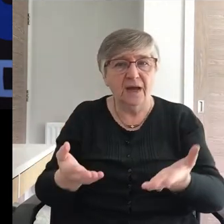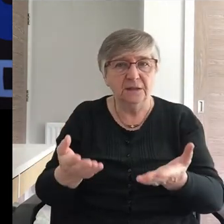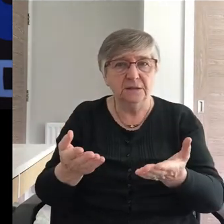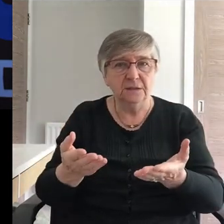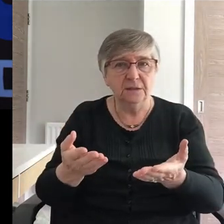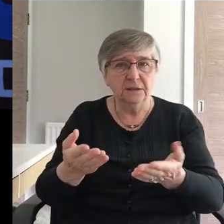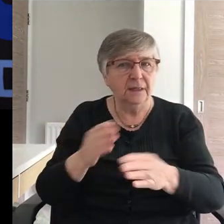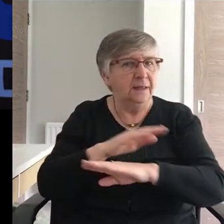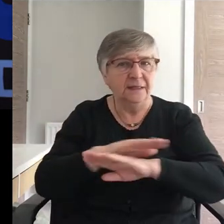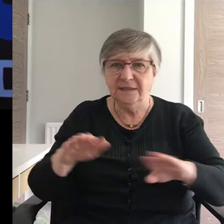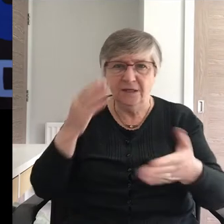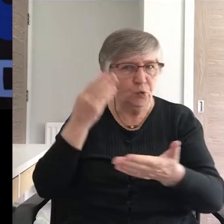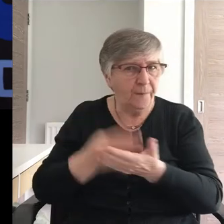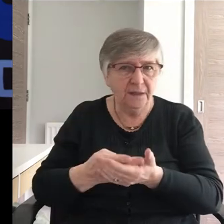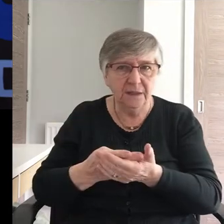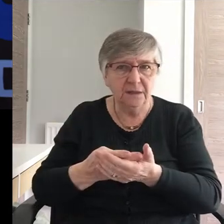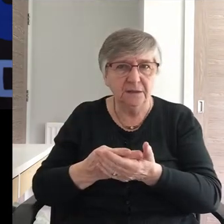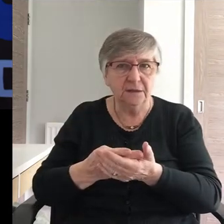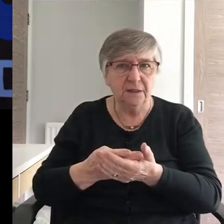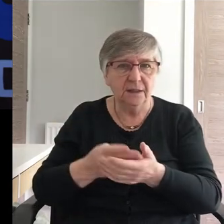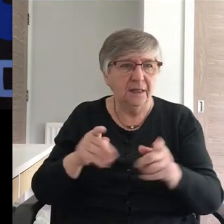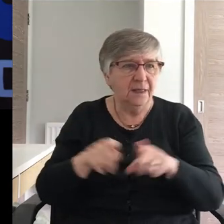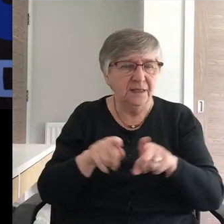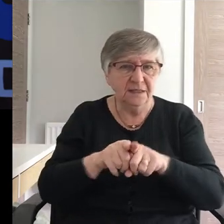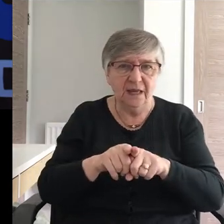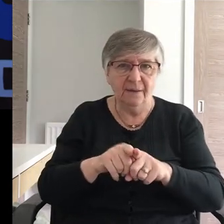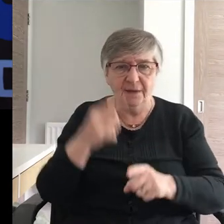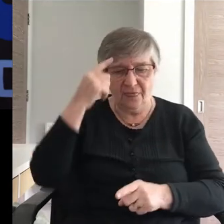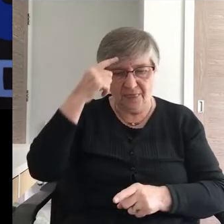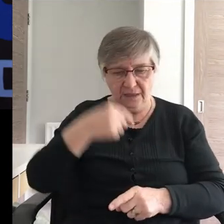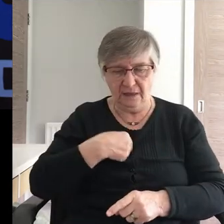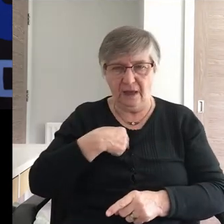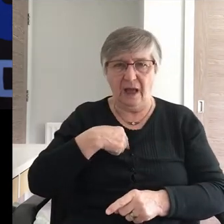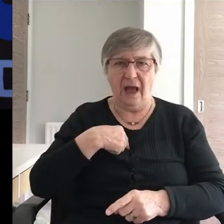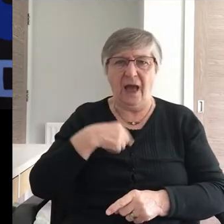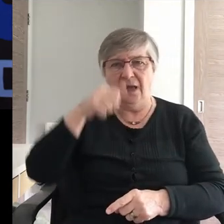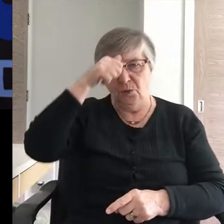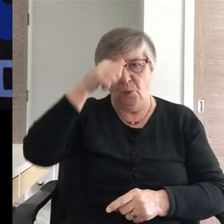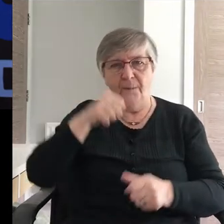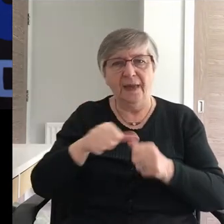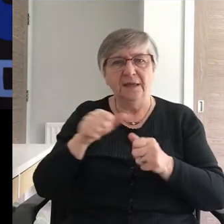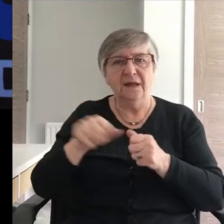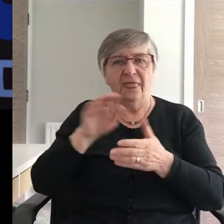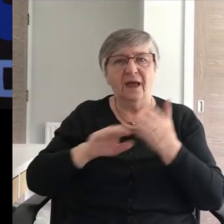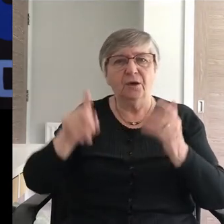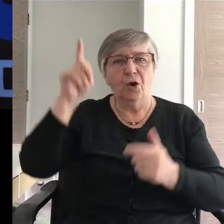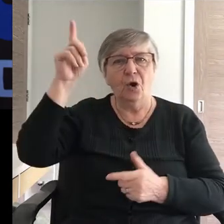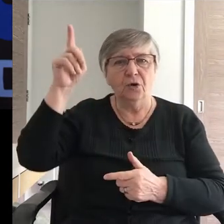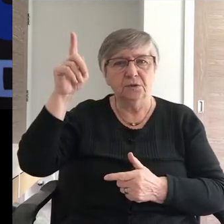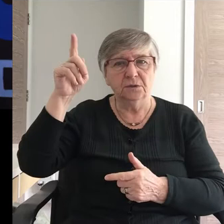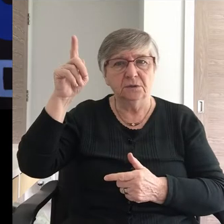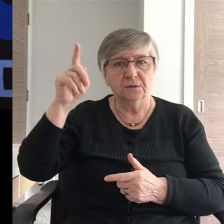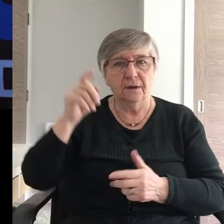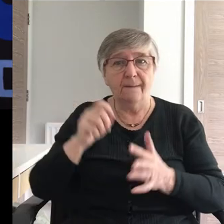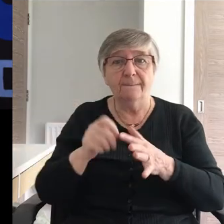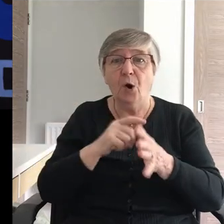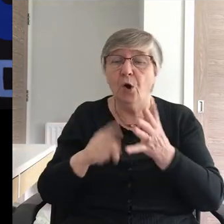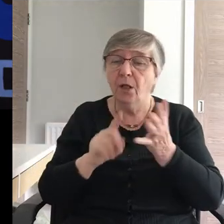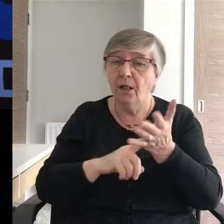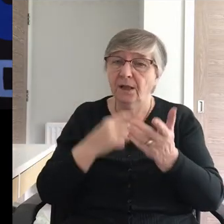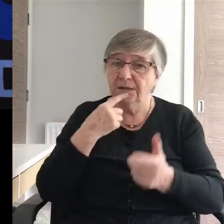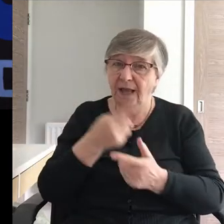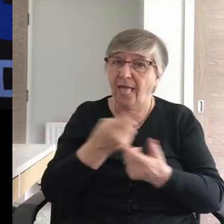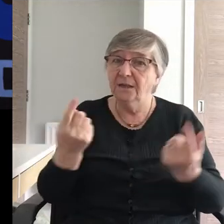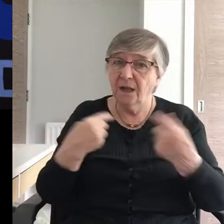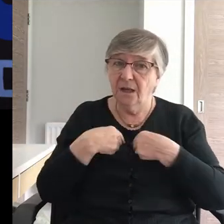Disobedience is no less than idolatry, elevating the self to deity. No wonder Paul tells us to offer